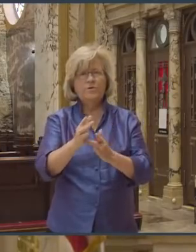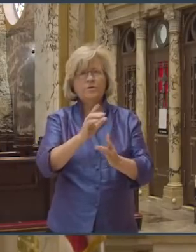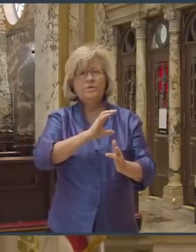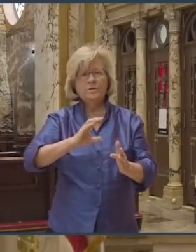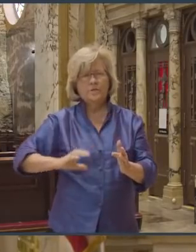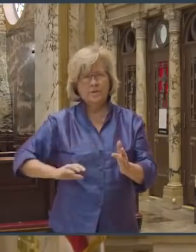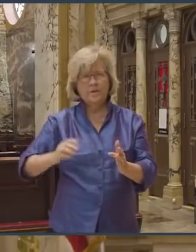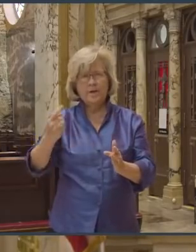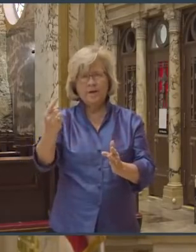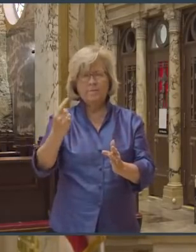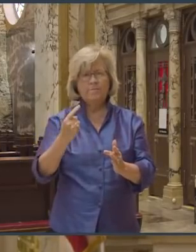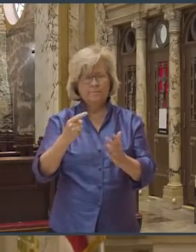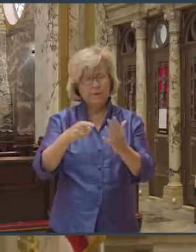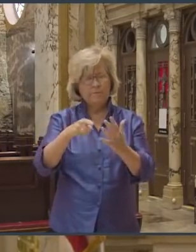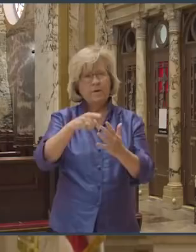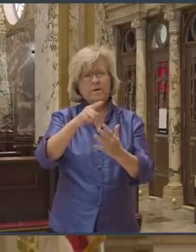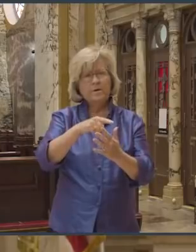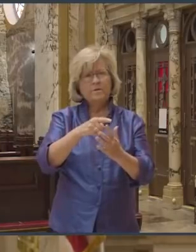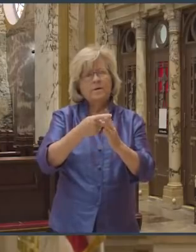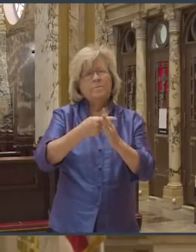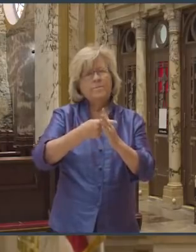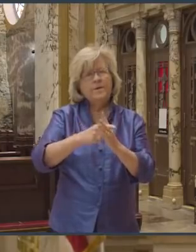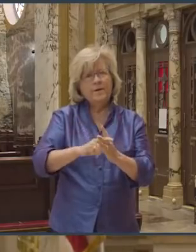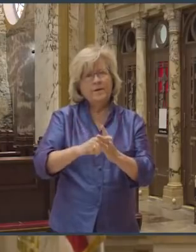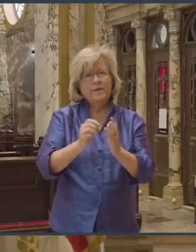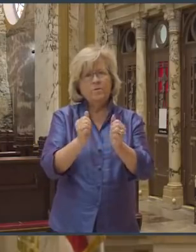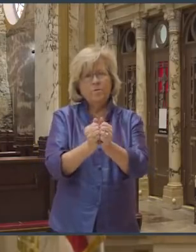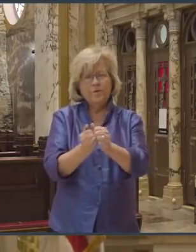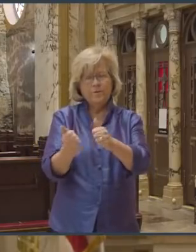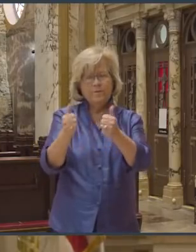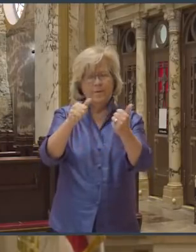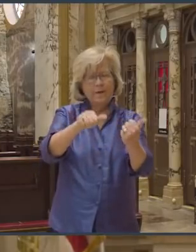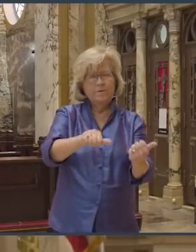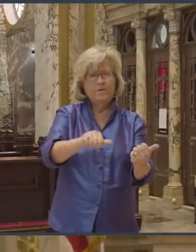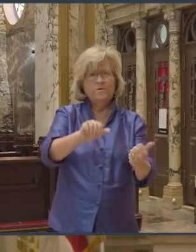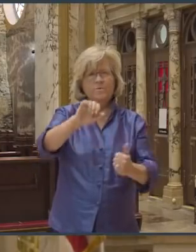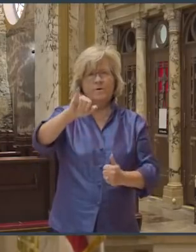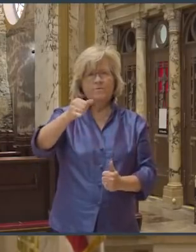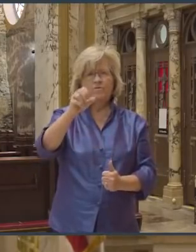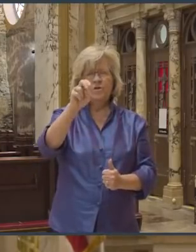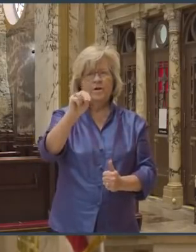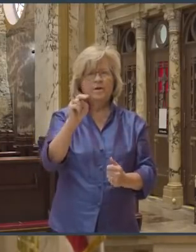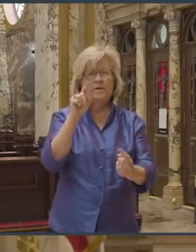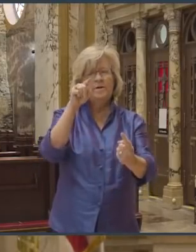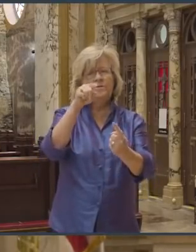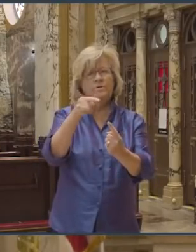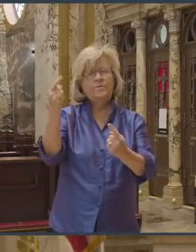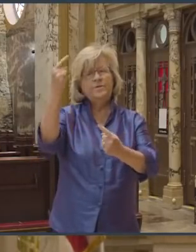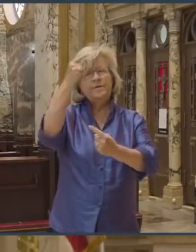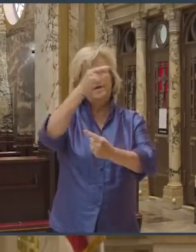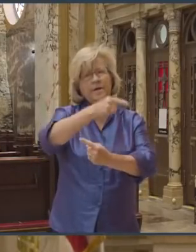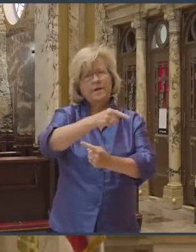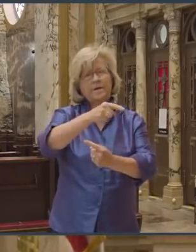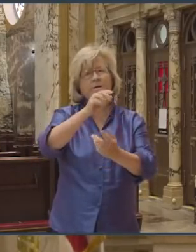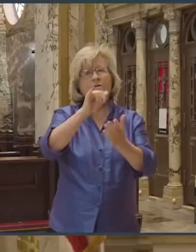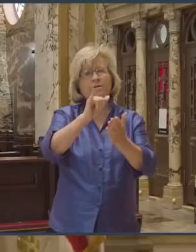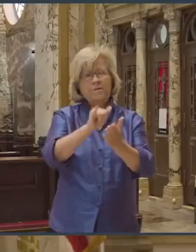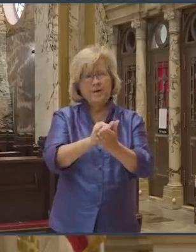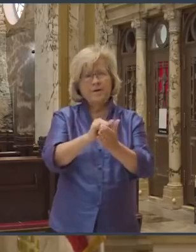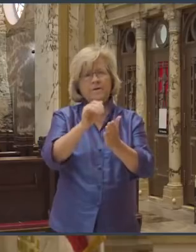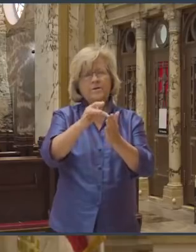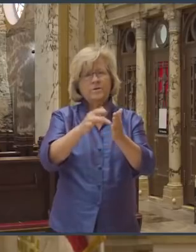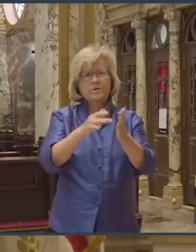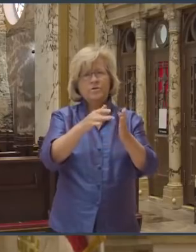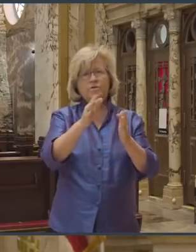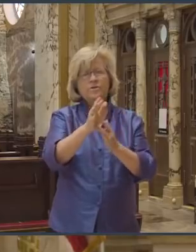went among us, beginning from the baptism of John until the day on which he was taken up from us,